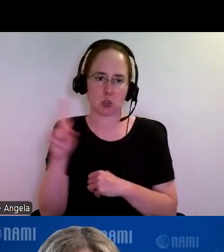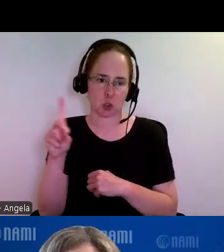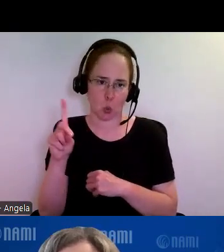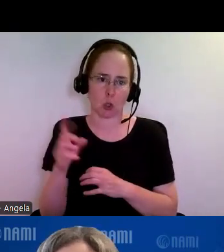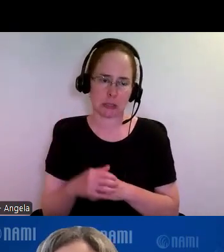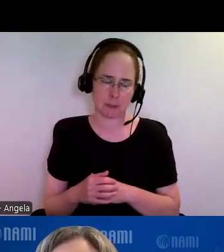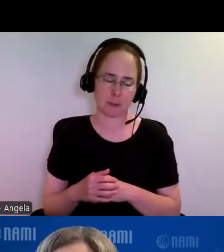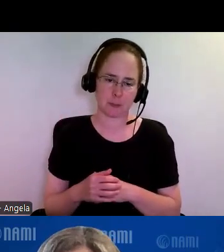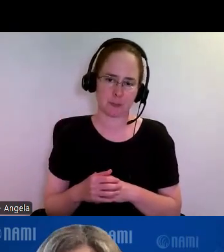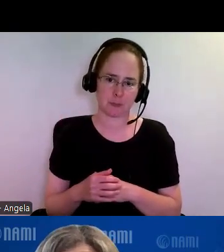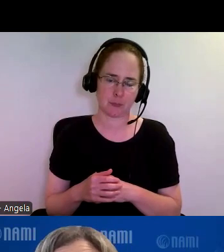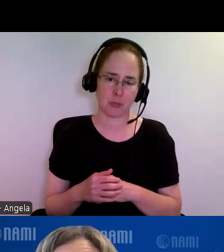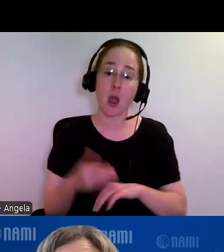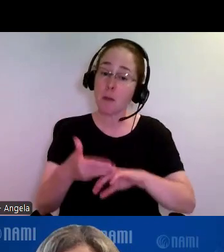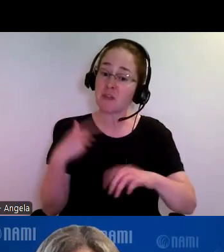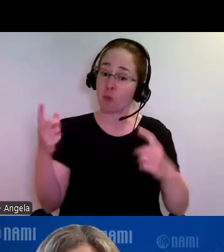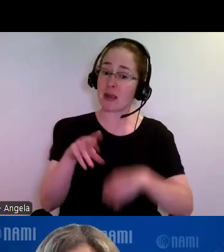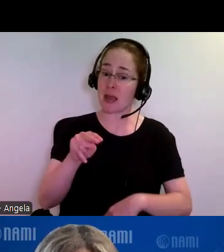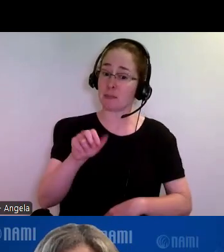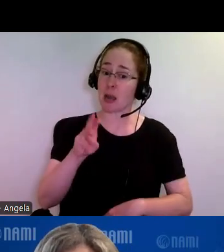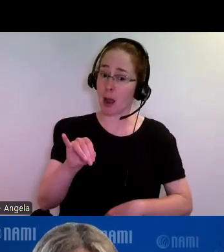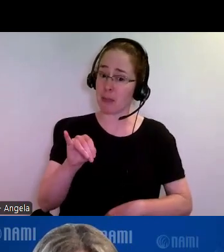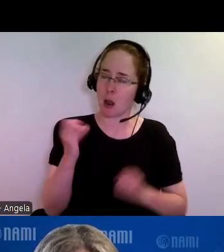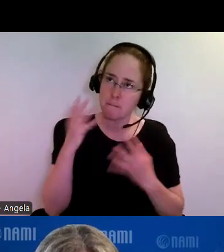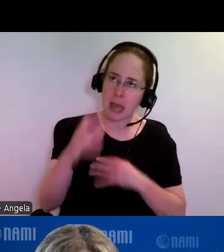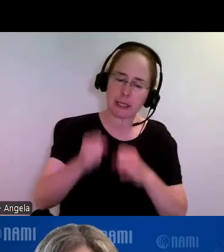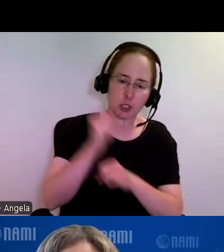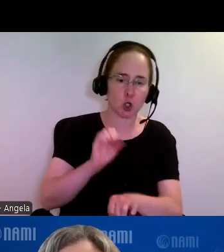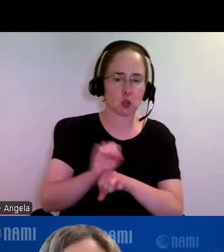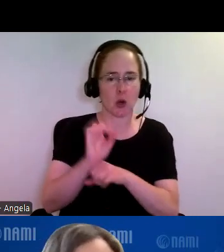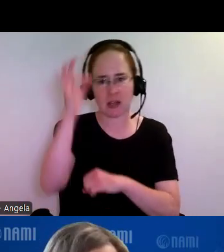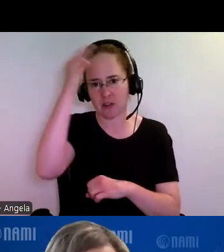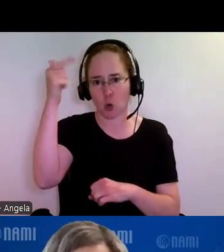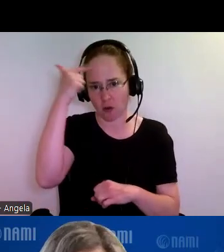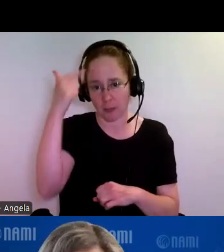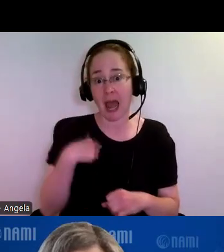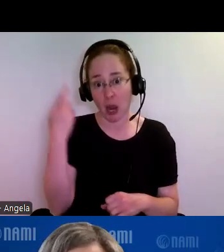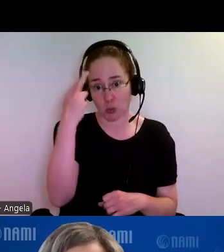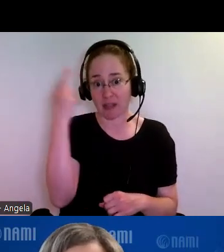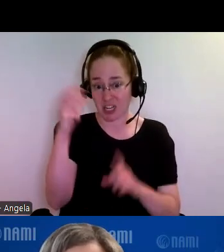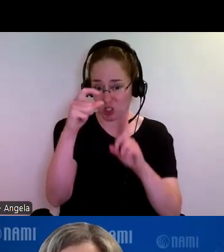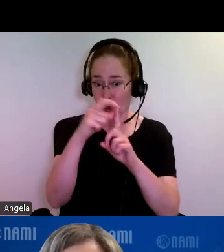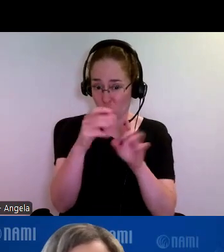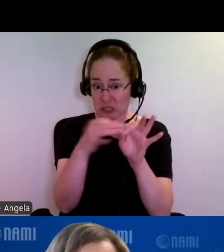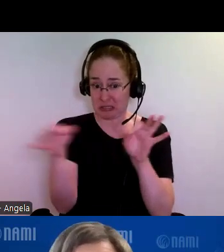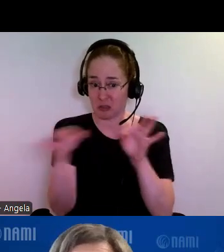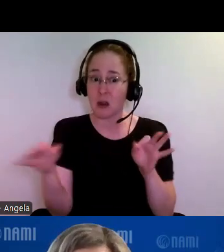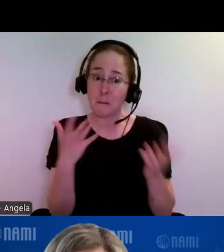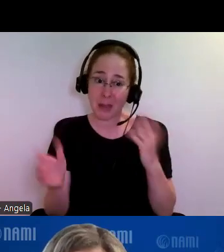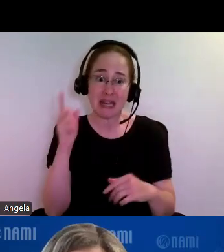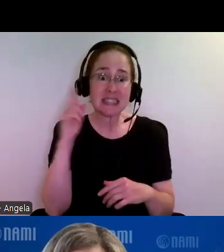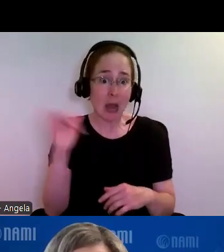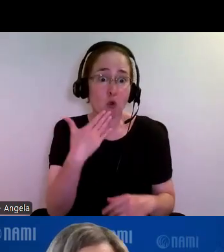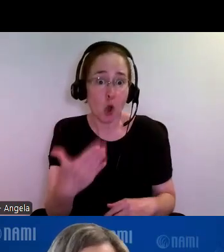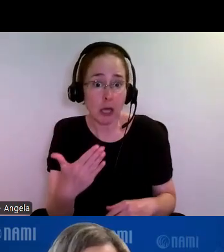disorders. Before I came to NAMI, I spent many years working in the federal government, and I realized that these words might sound